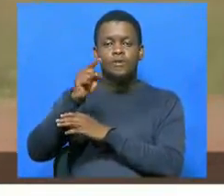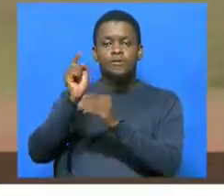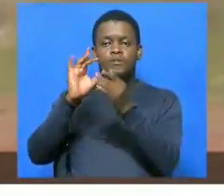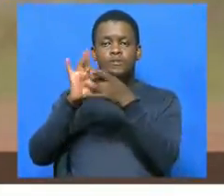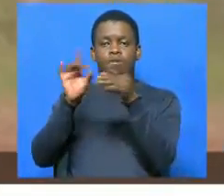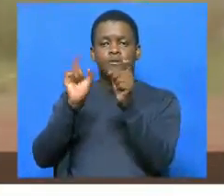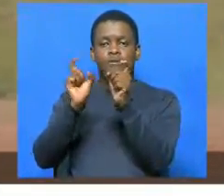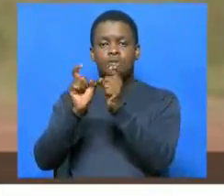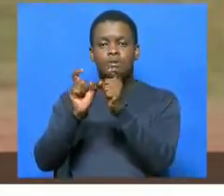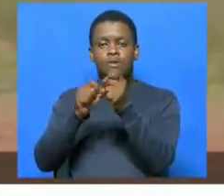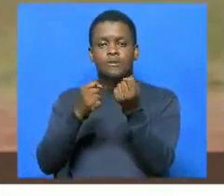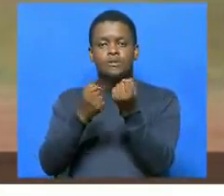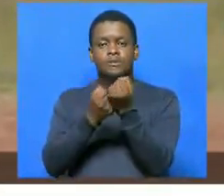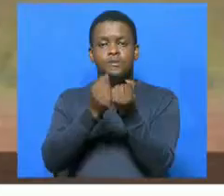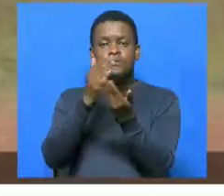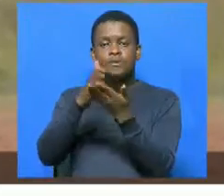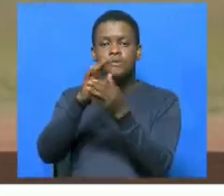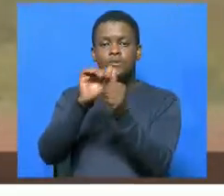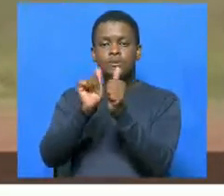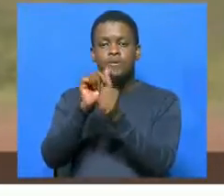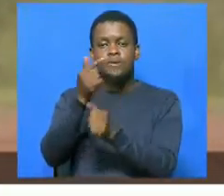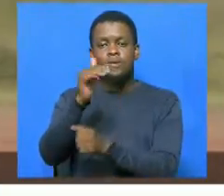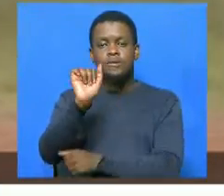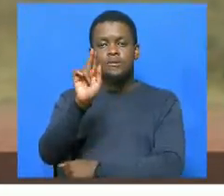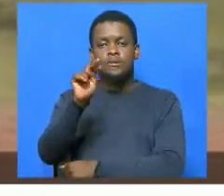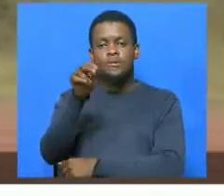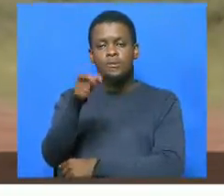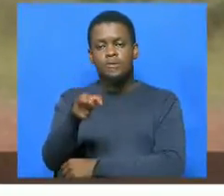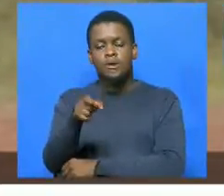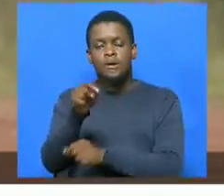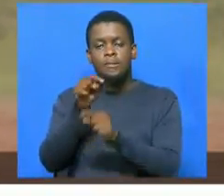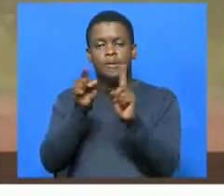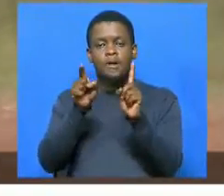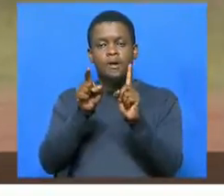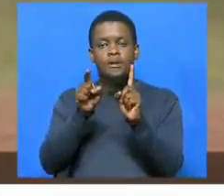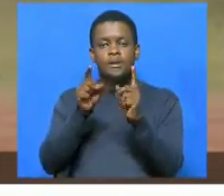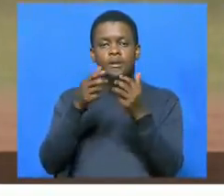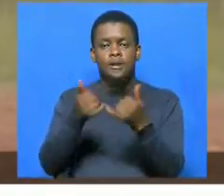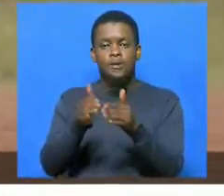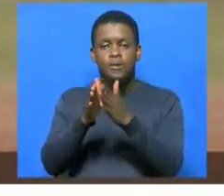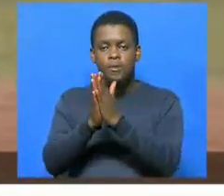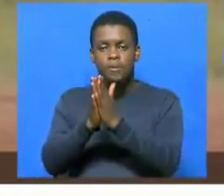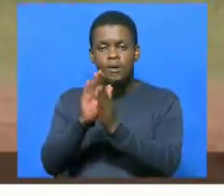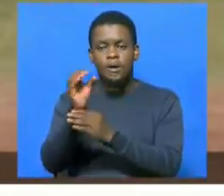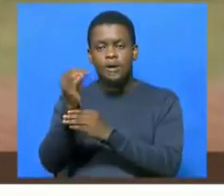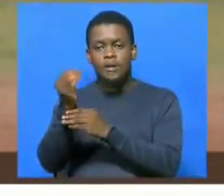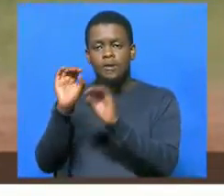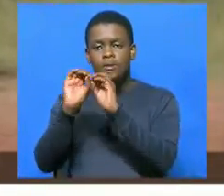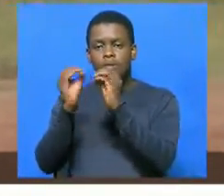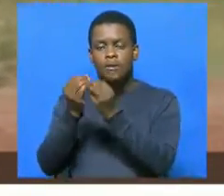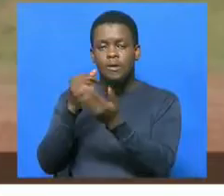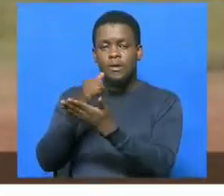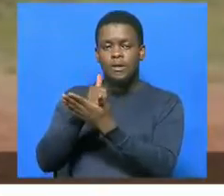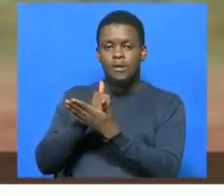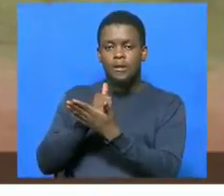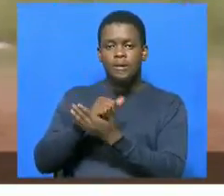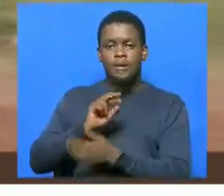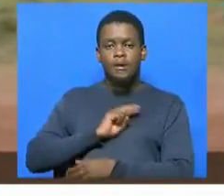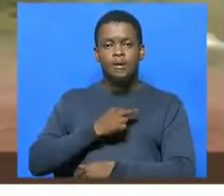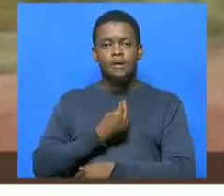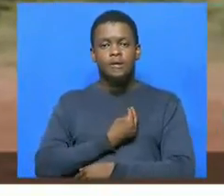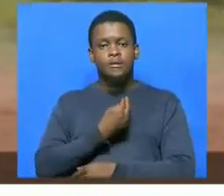events was sponsored by Tau Grading. We plead with potential sponsors to help us with training kit and running shoes.